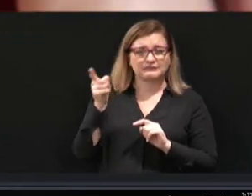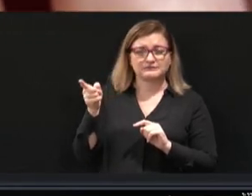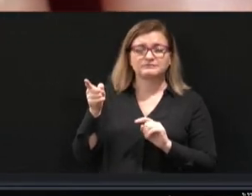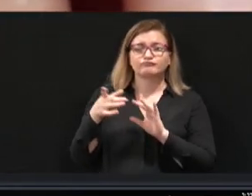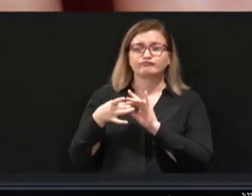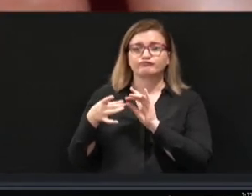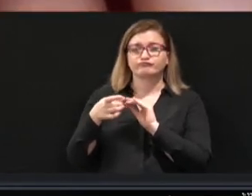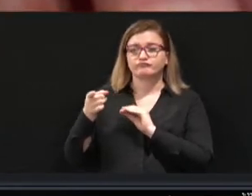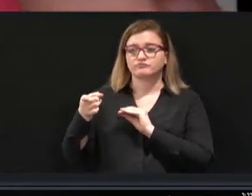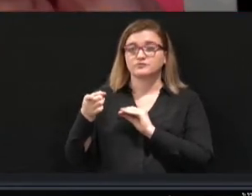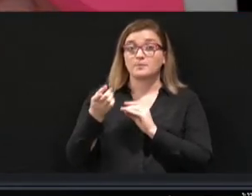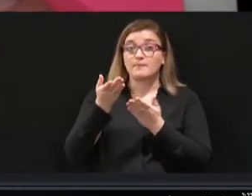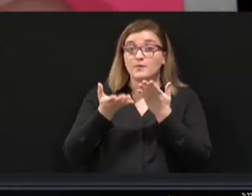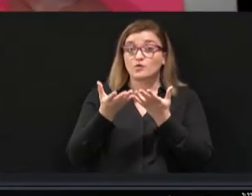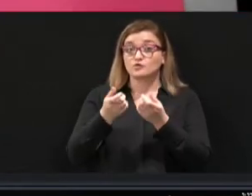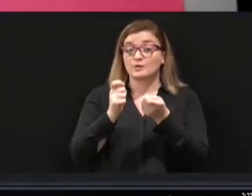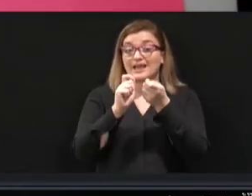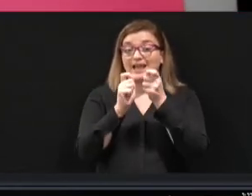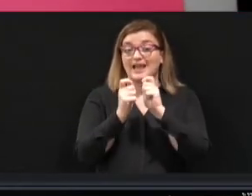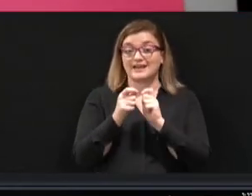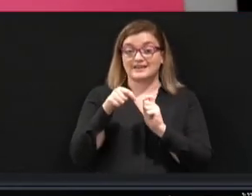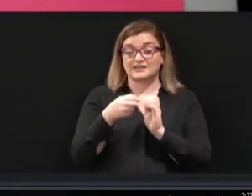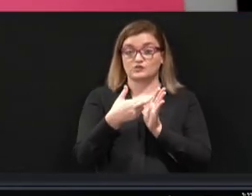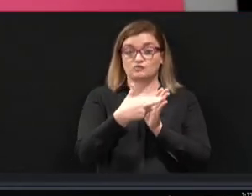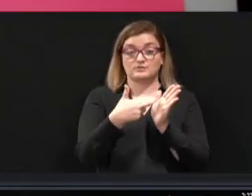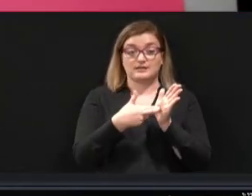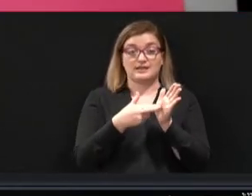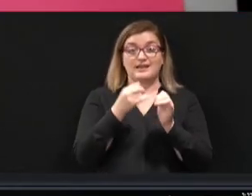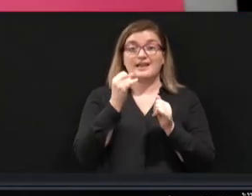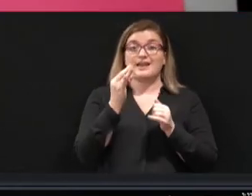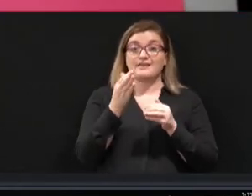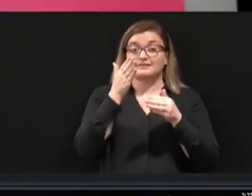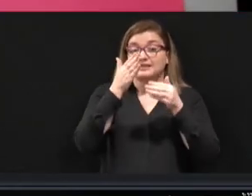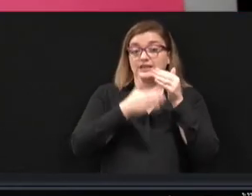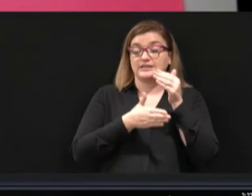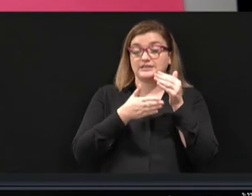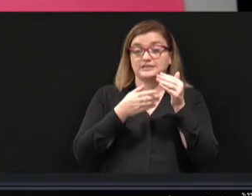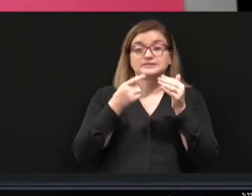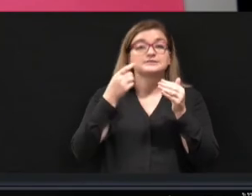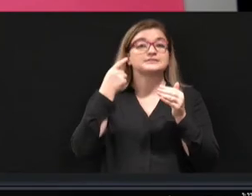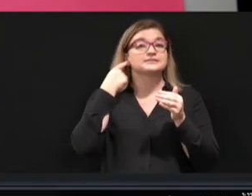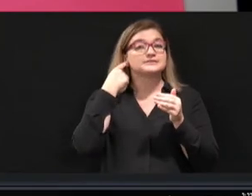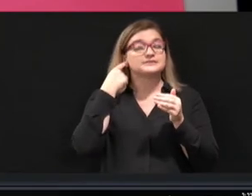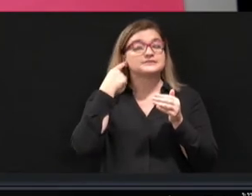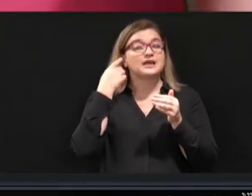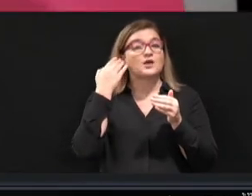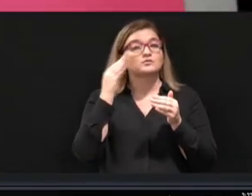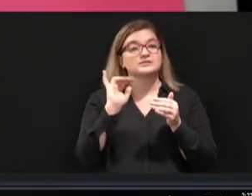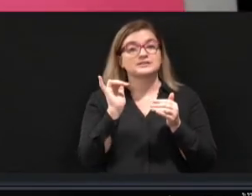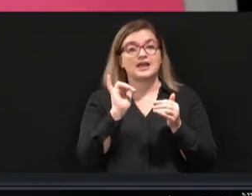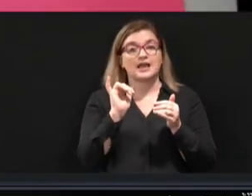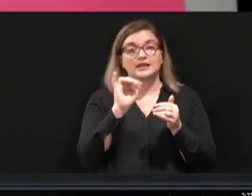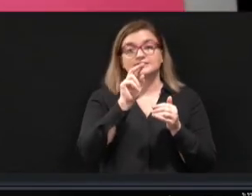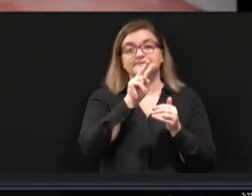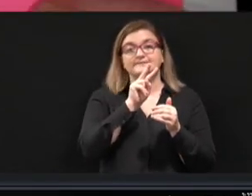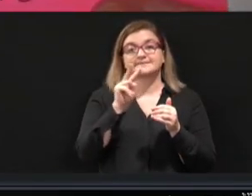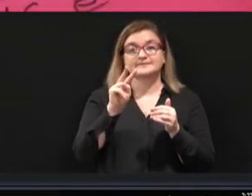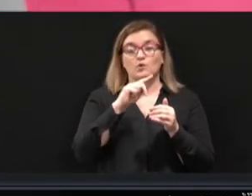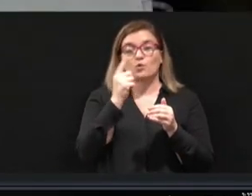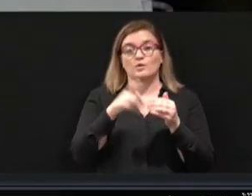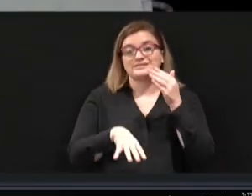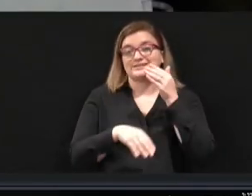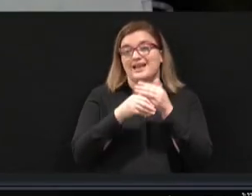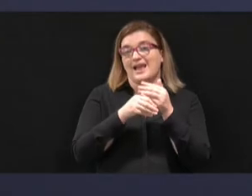you might want to edit this rule because it says if the ending sounds like always add a magic E. Well,